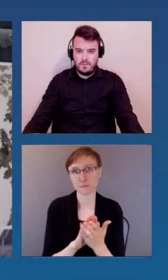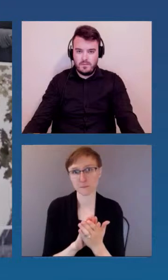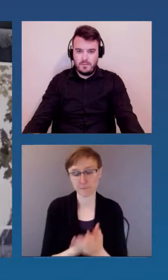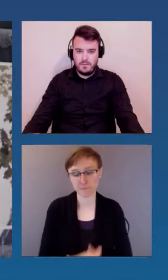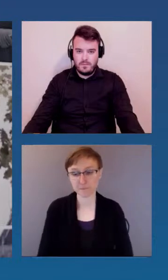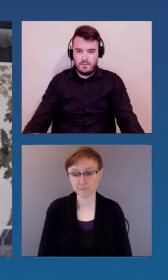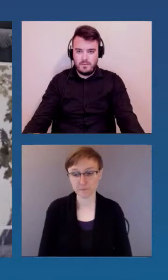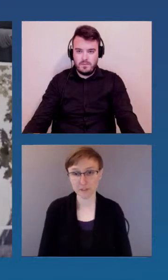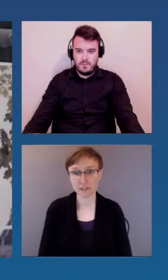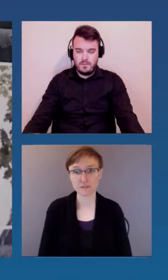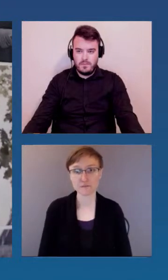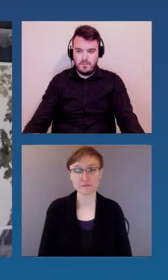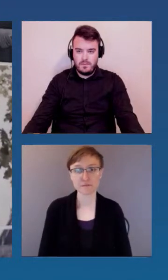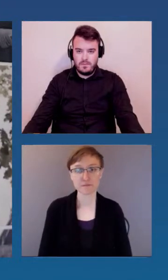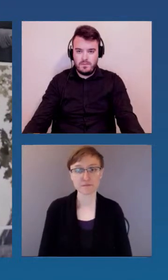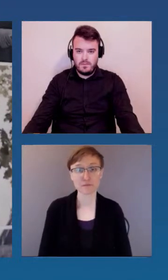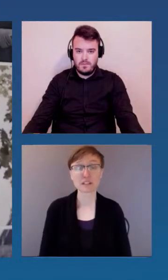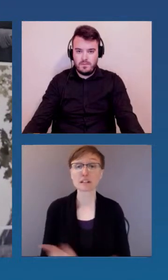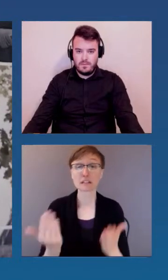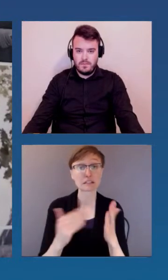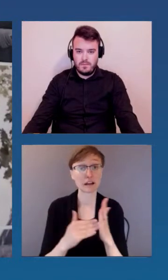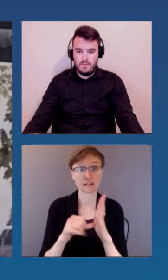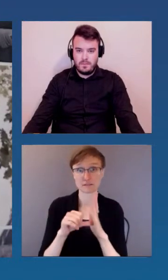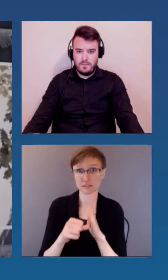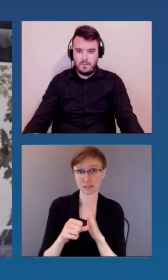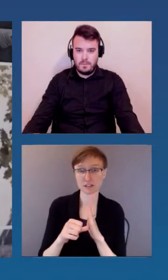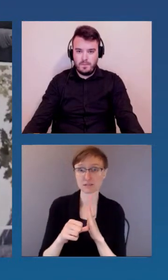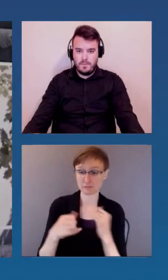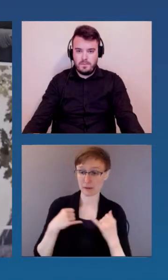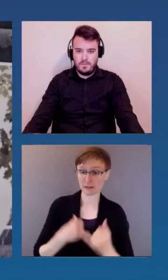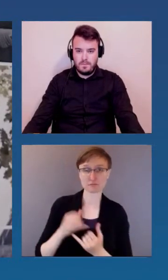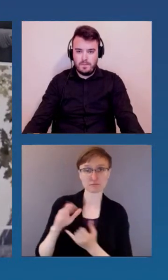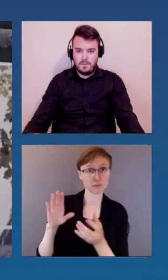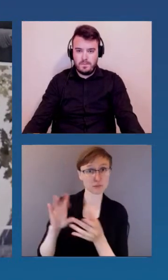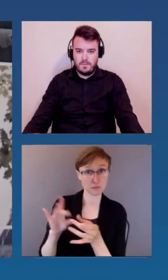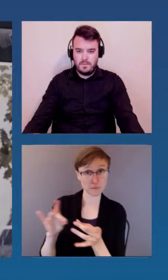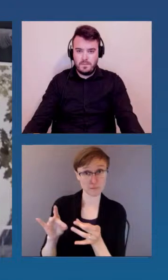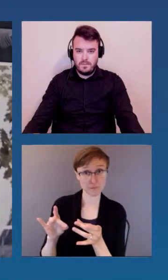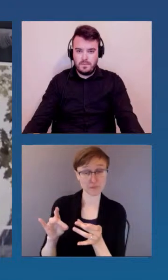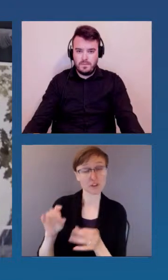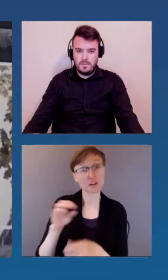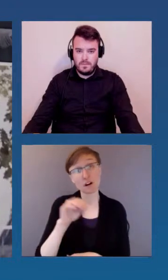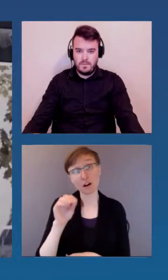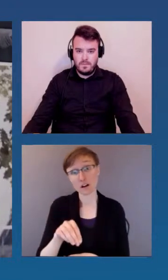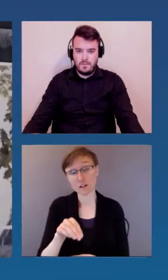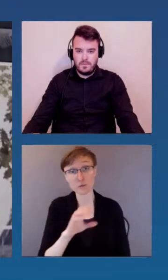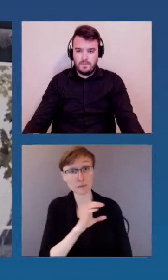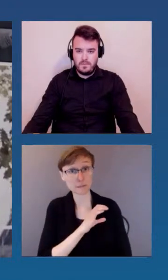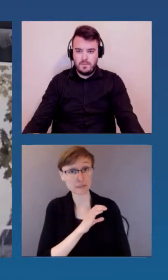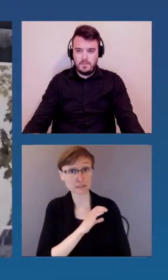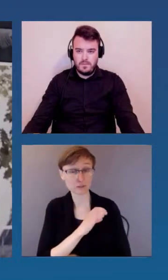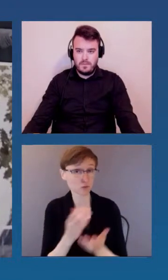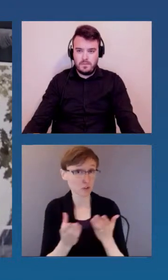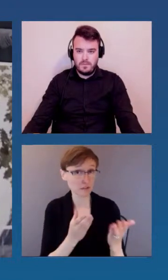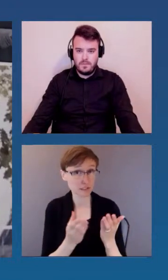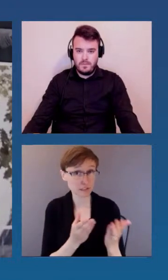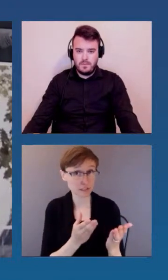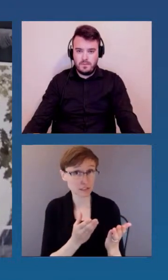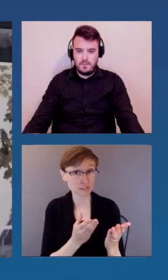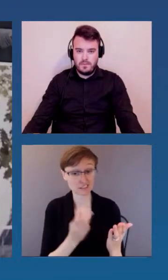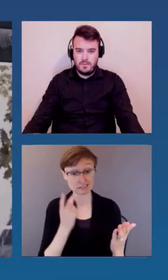in a coordinated manner with our Ottawa bylaw partners. As we do so every school year, our officers are in neighborhoods across the